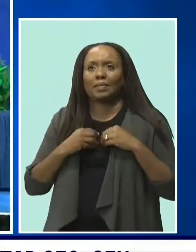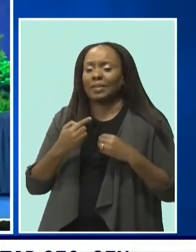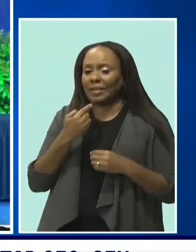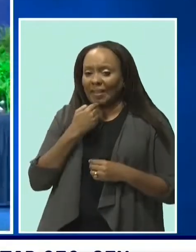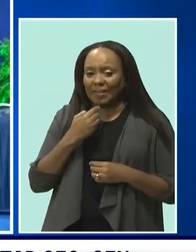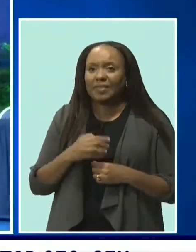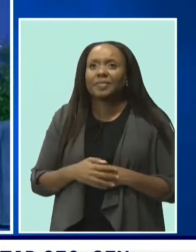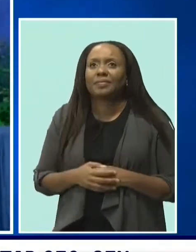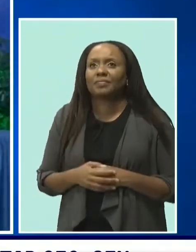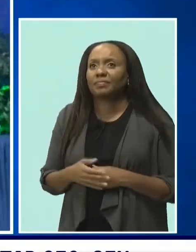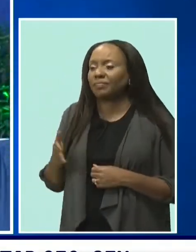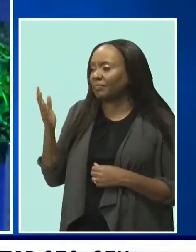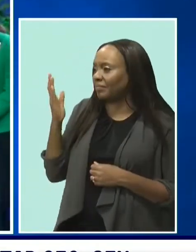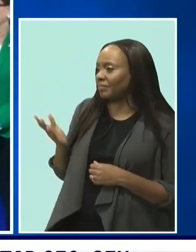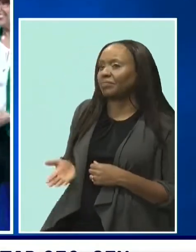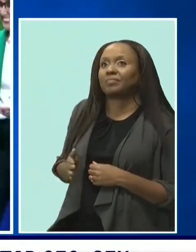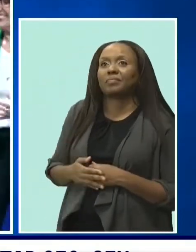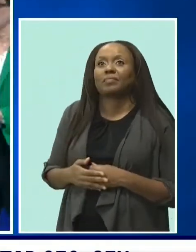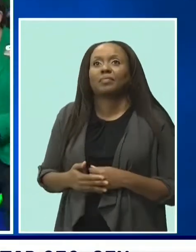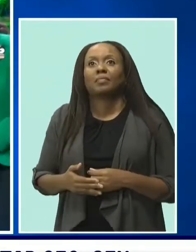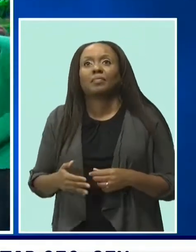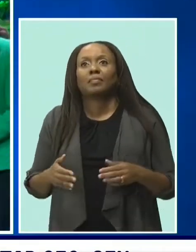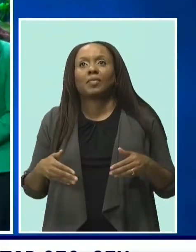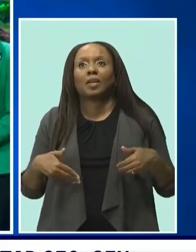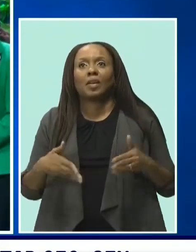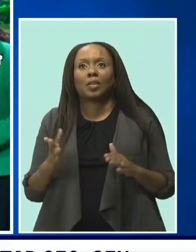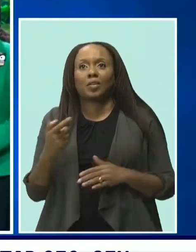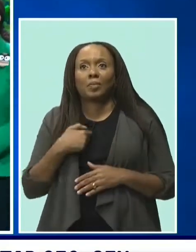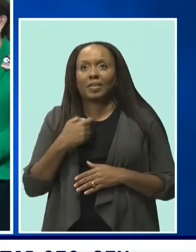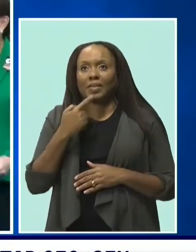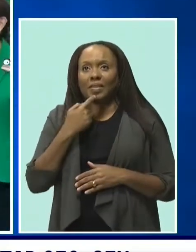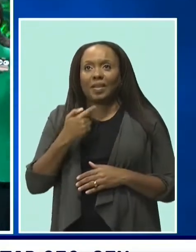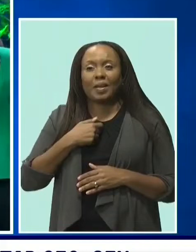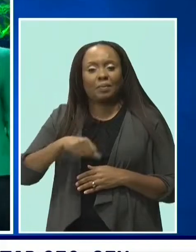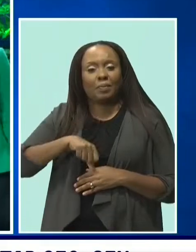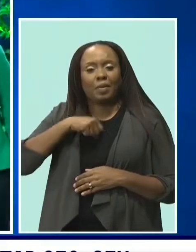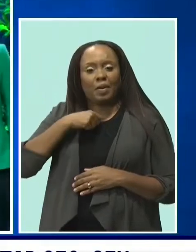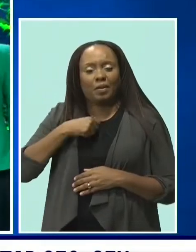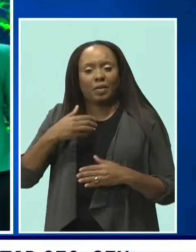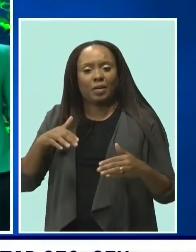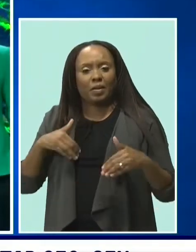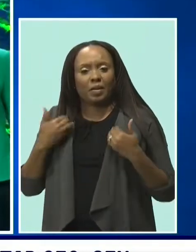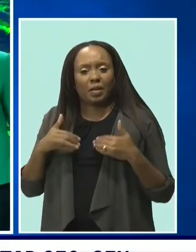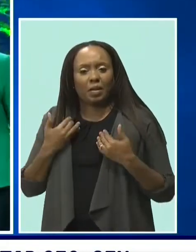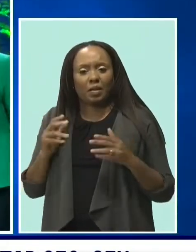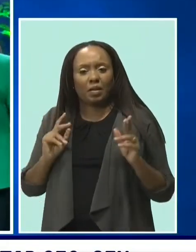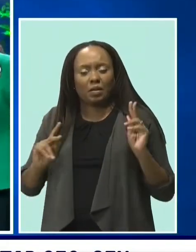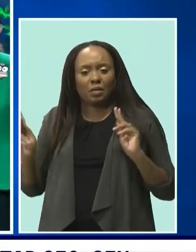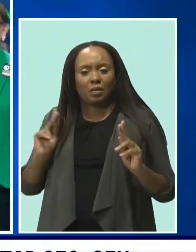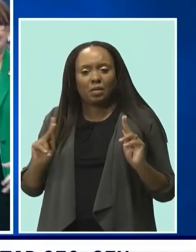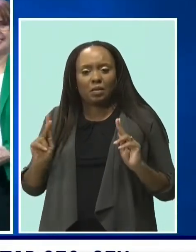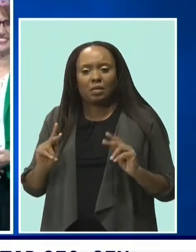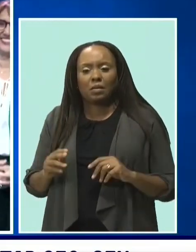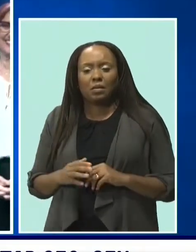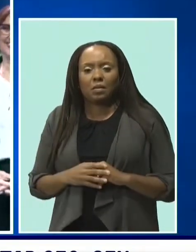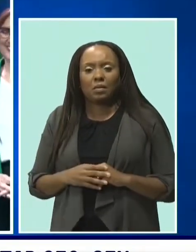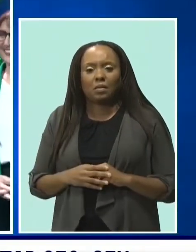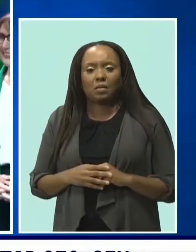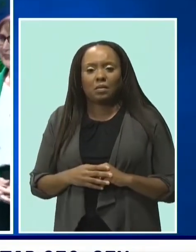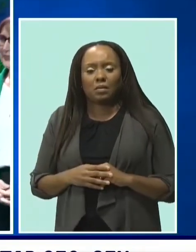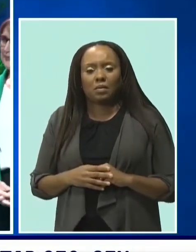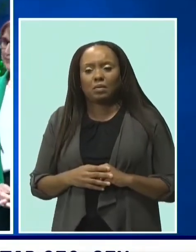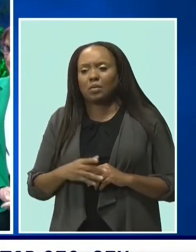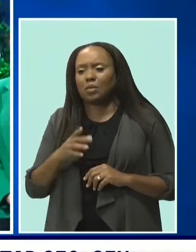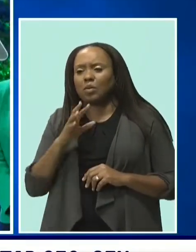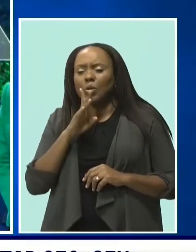say how very proud, Secretary General, I am of these young people for their eloquence, but more importantly than